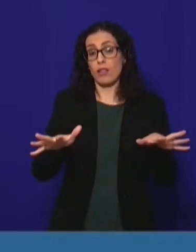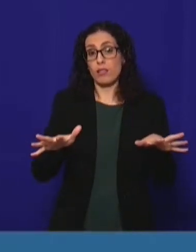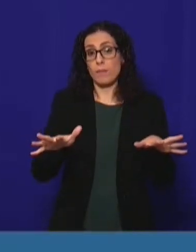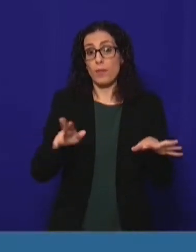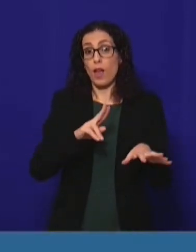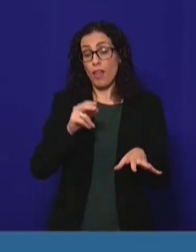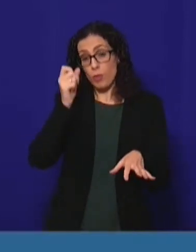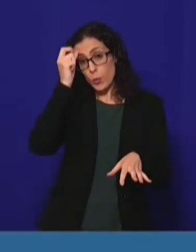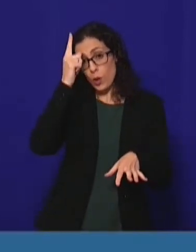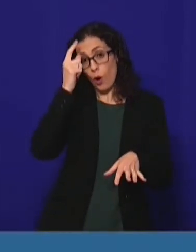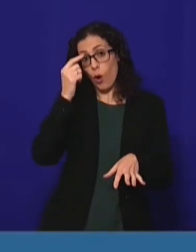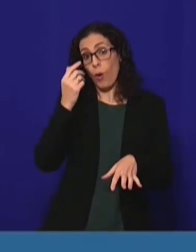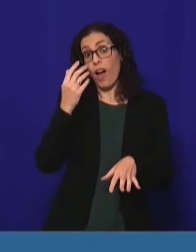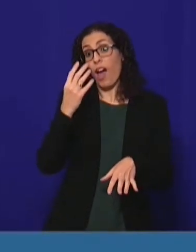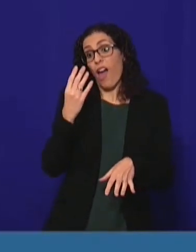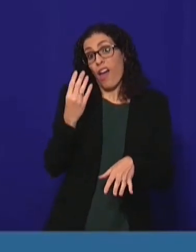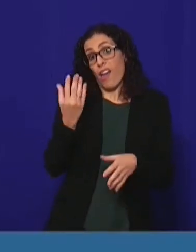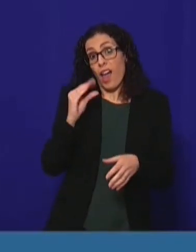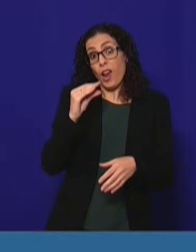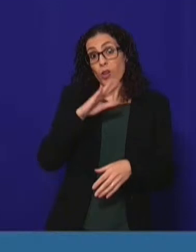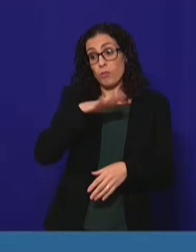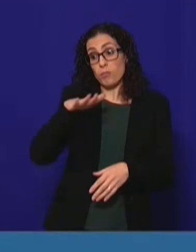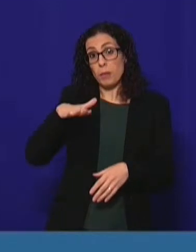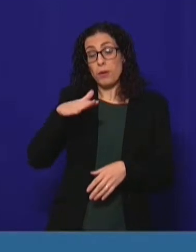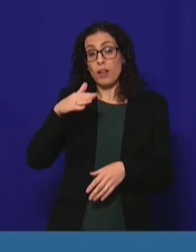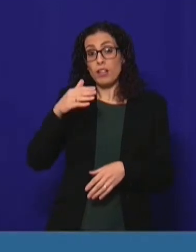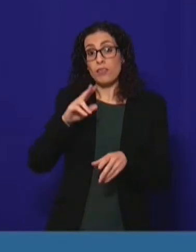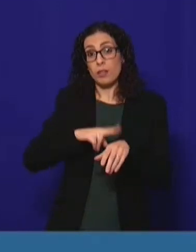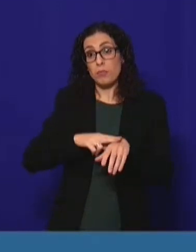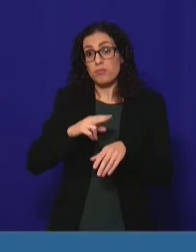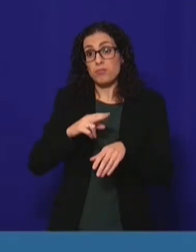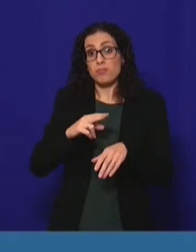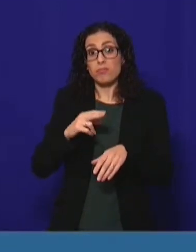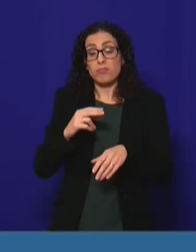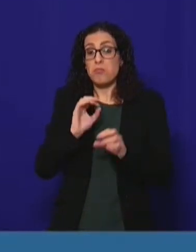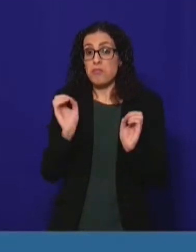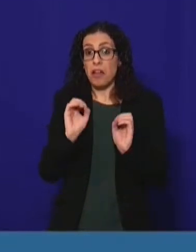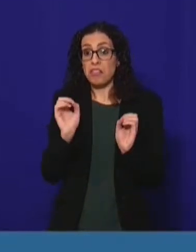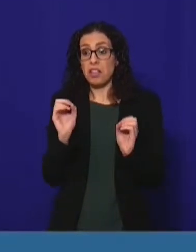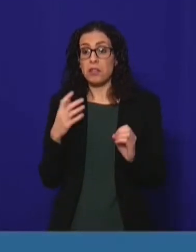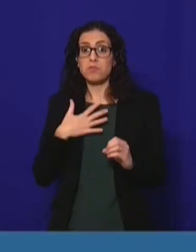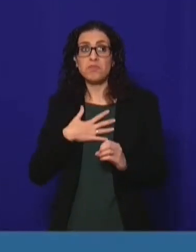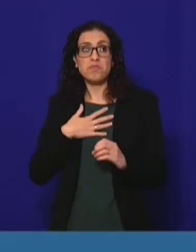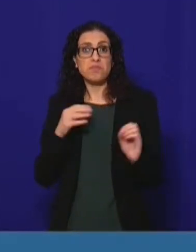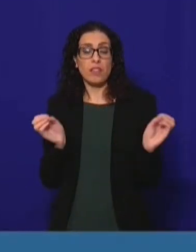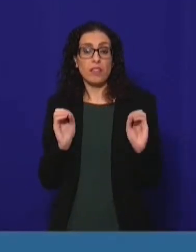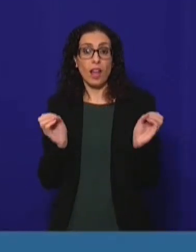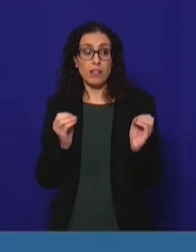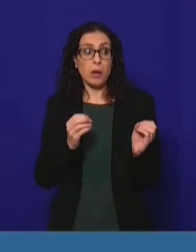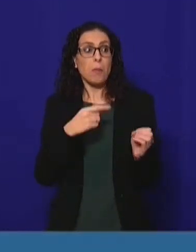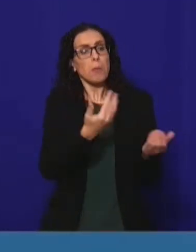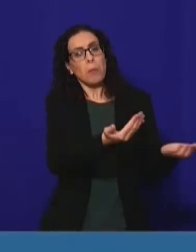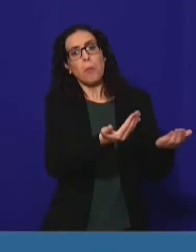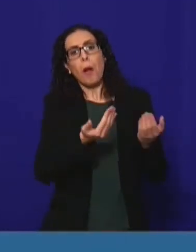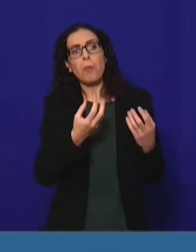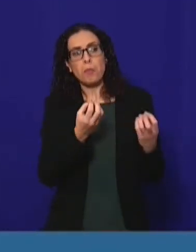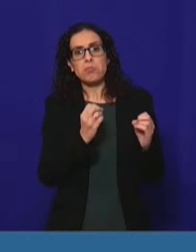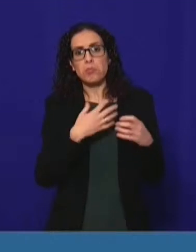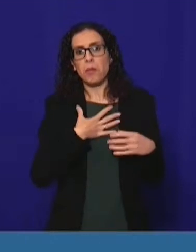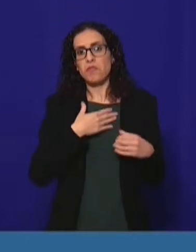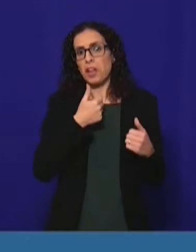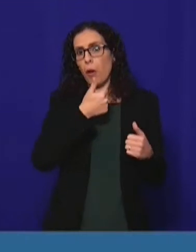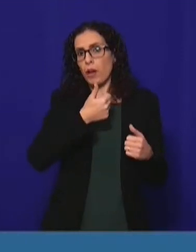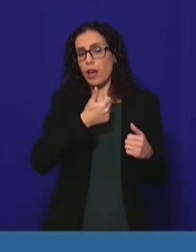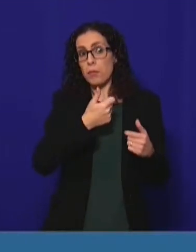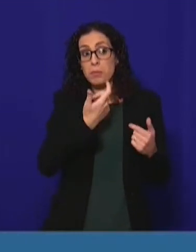many persons can be asymptomatic, so that person you will invite in your home may be a person who is positive and